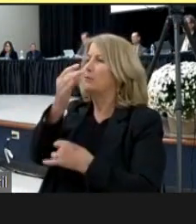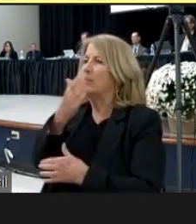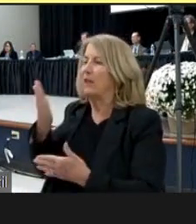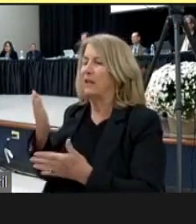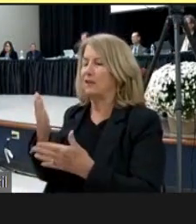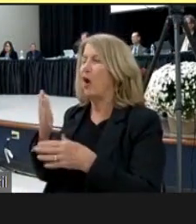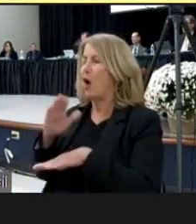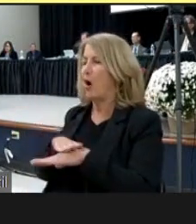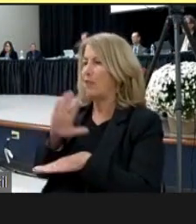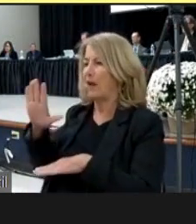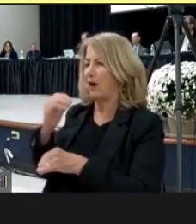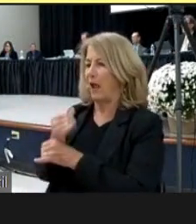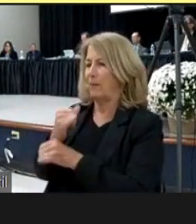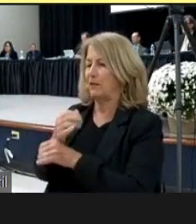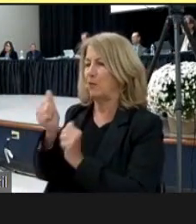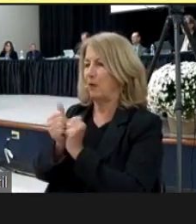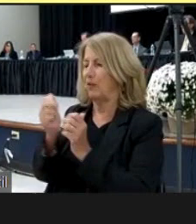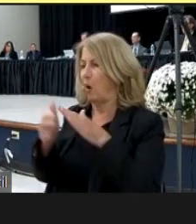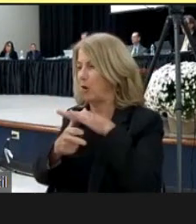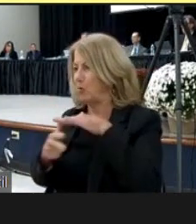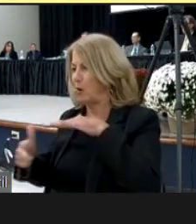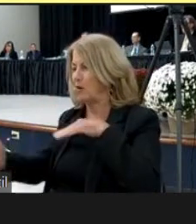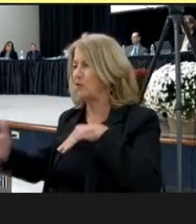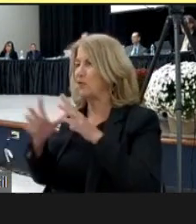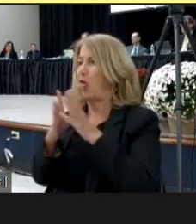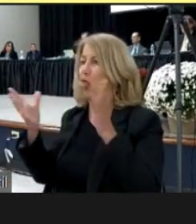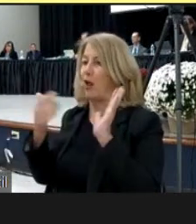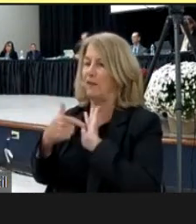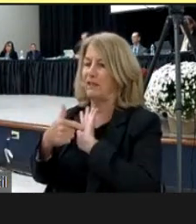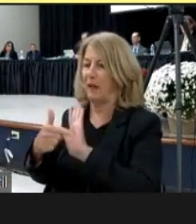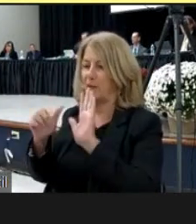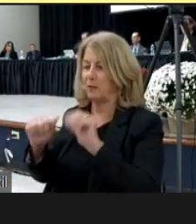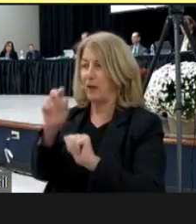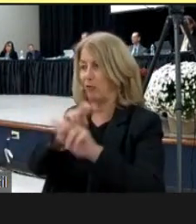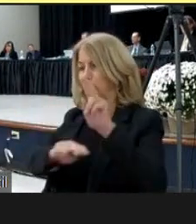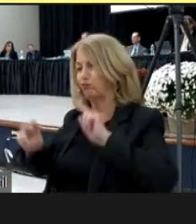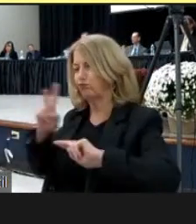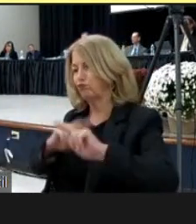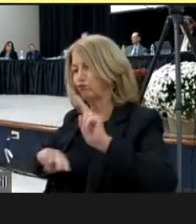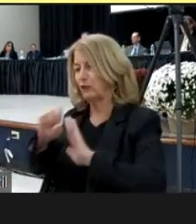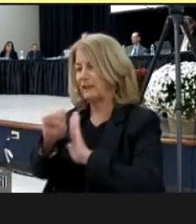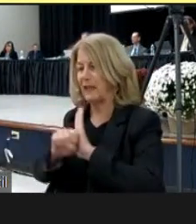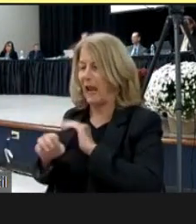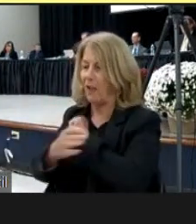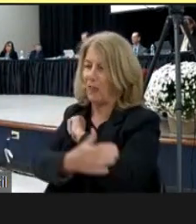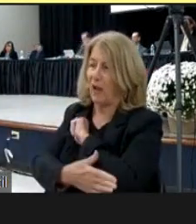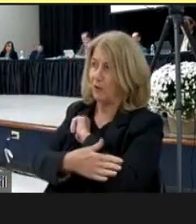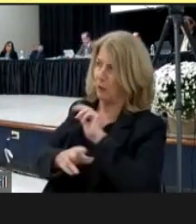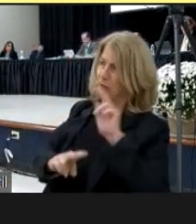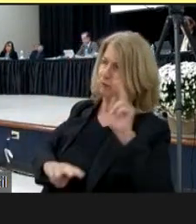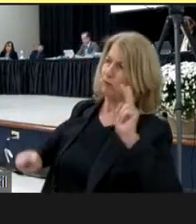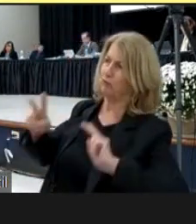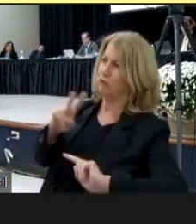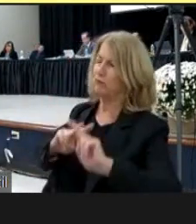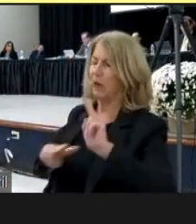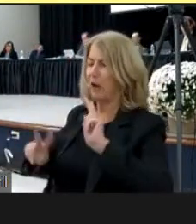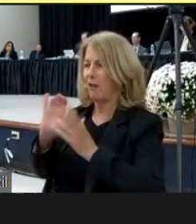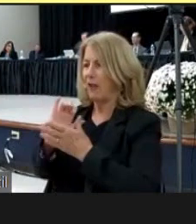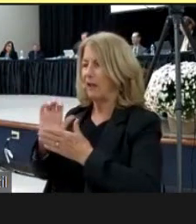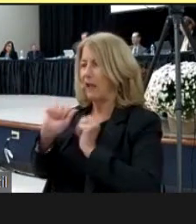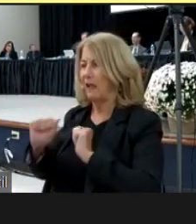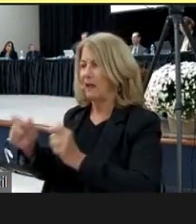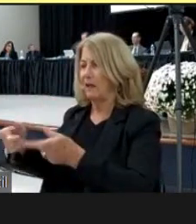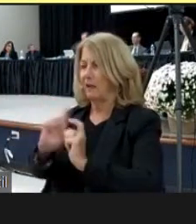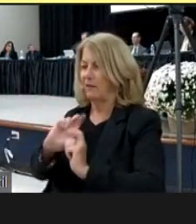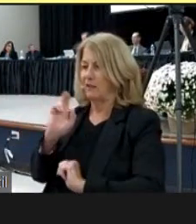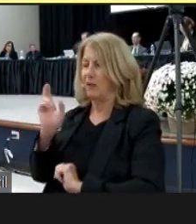So there's lots of examples we can look to around the state, around the country, that can provide the kind of stuff.